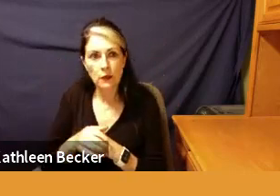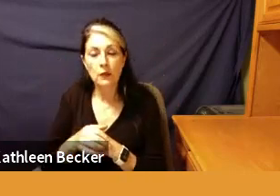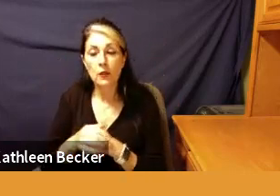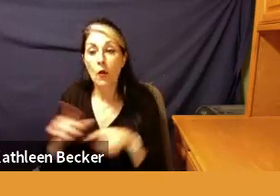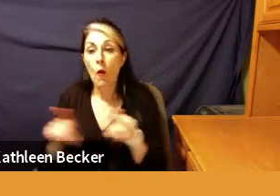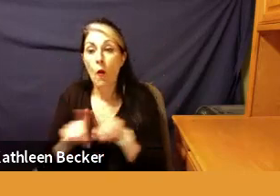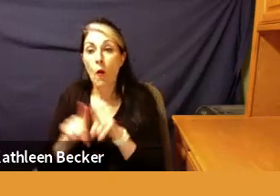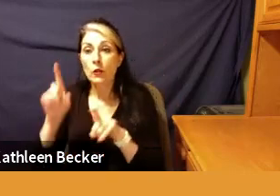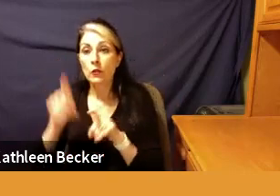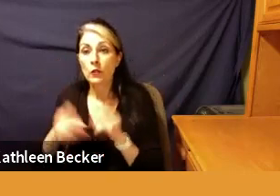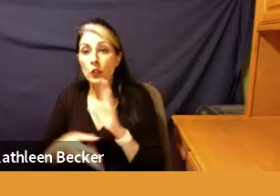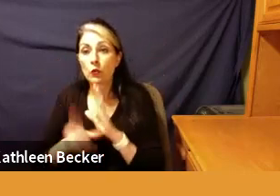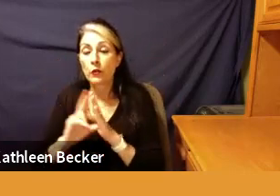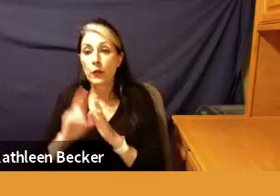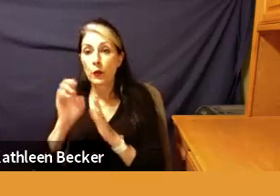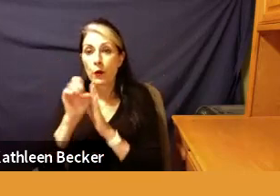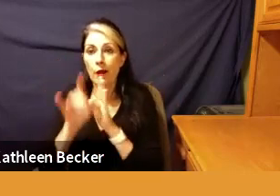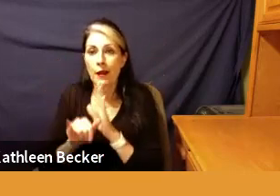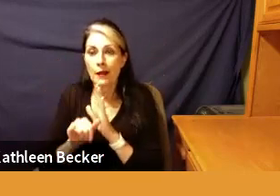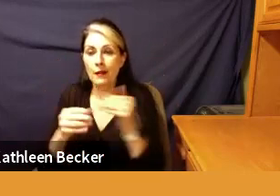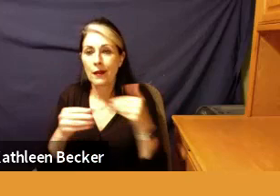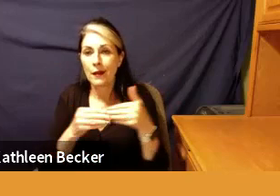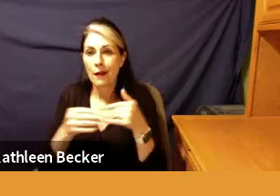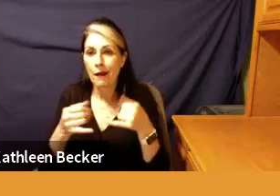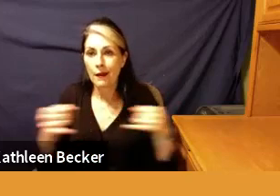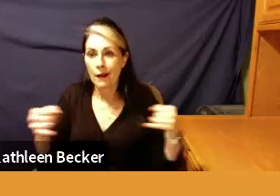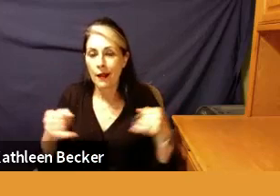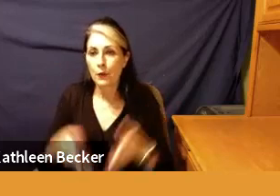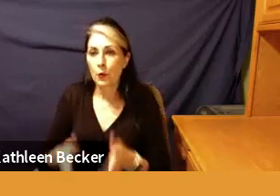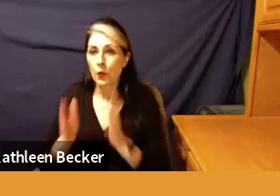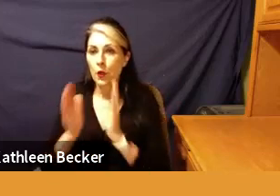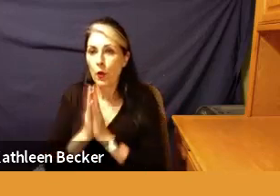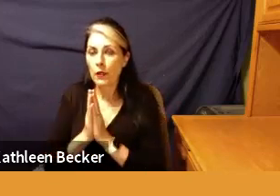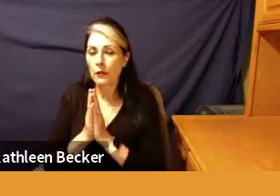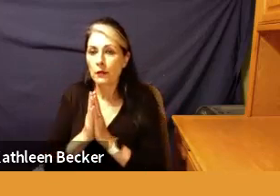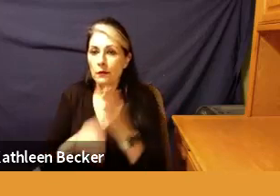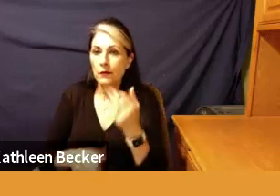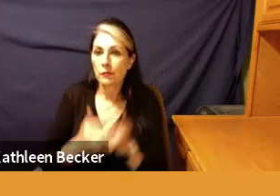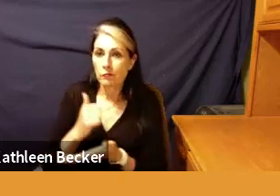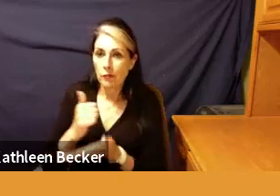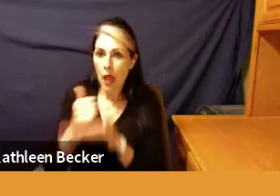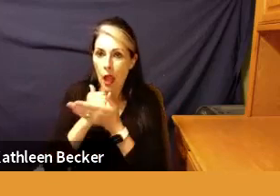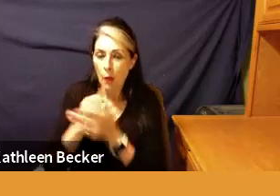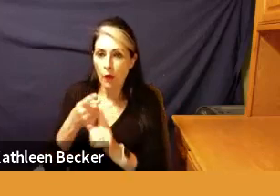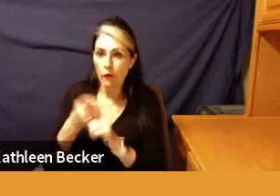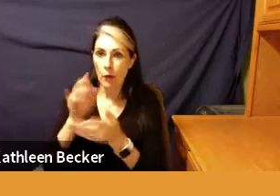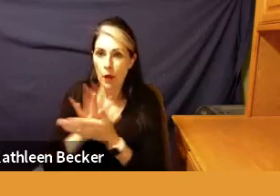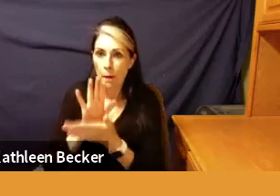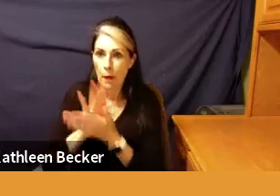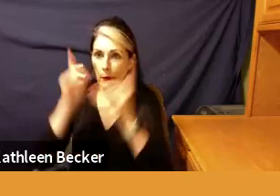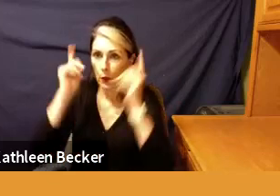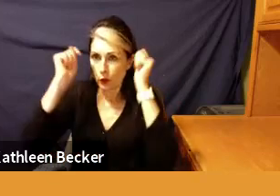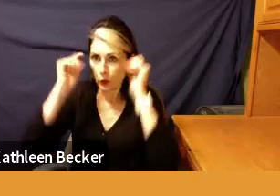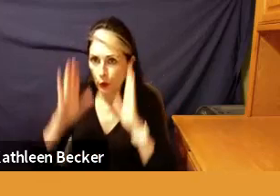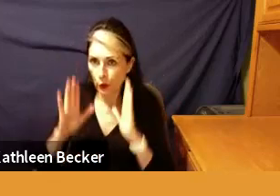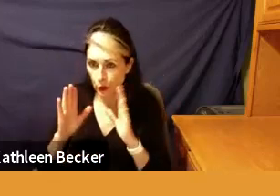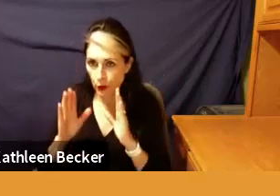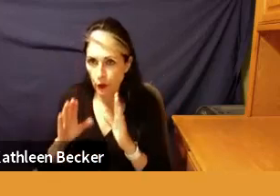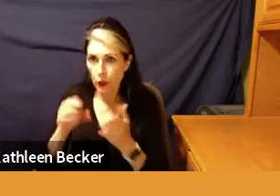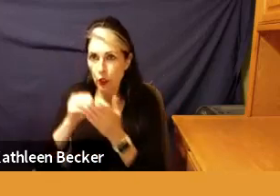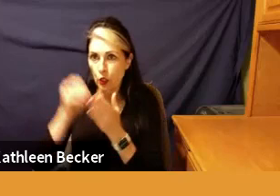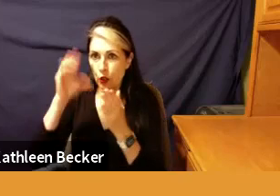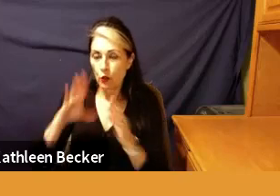also need to review the essay guidelines when requesting assistance from a Paper tutor. Students will need